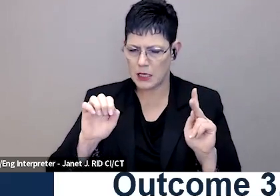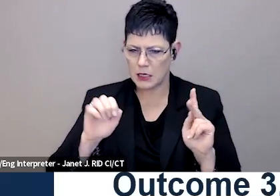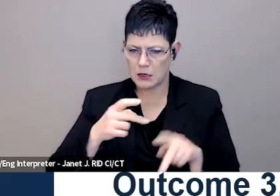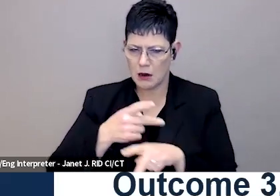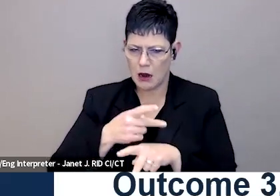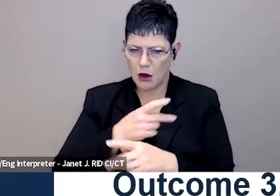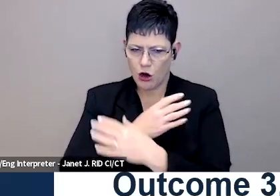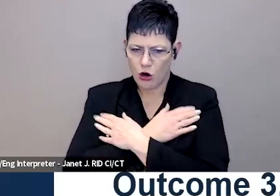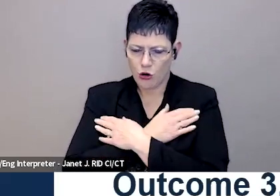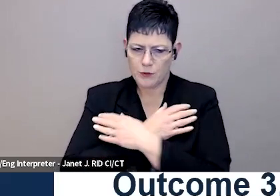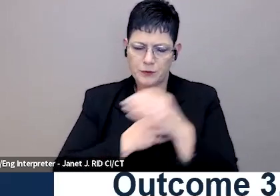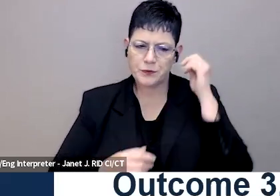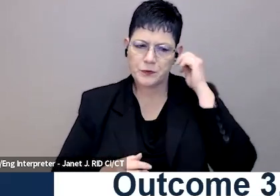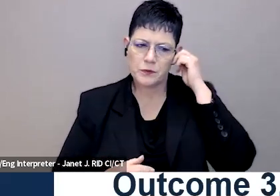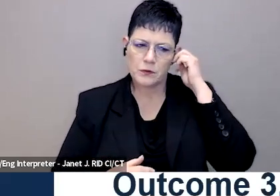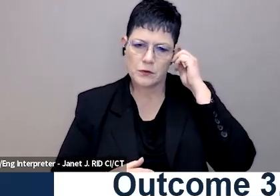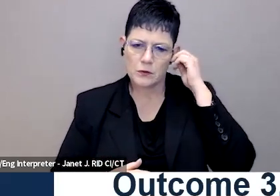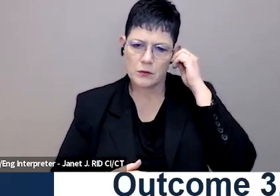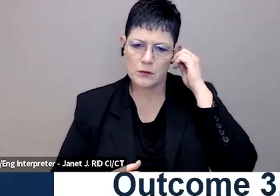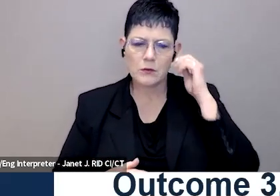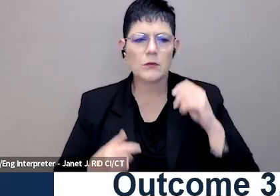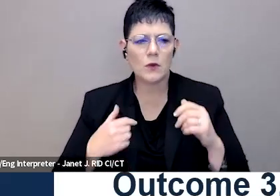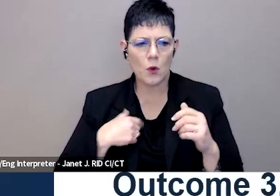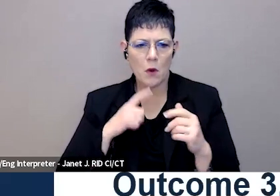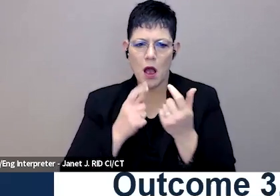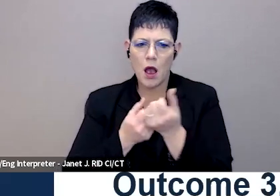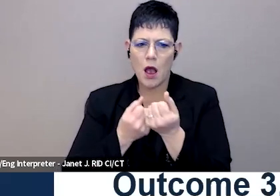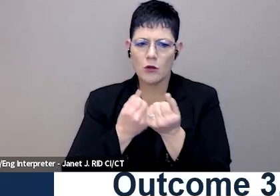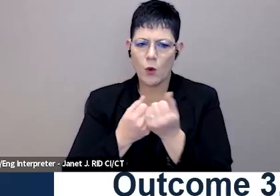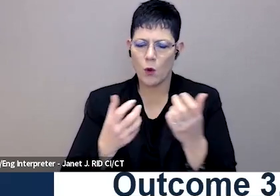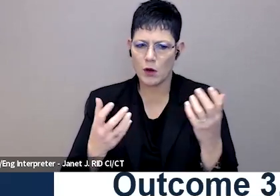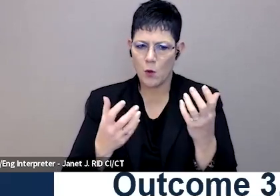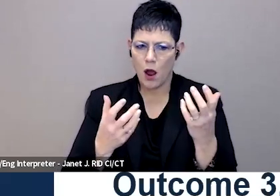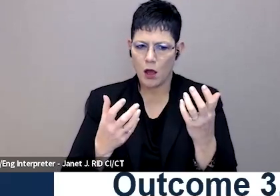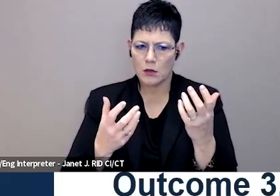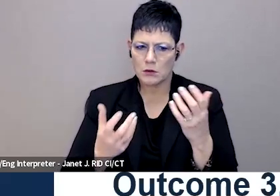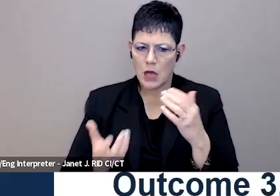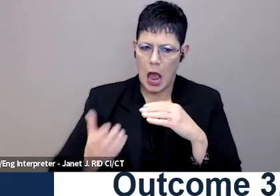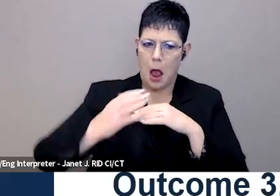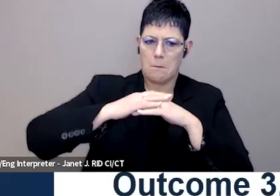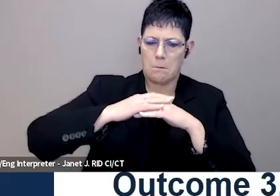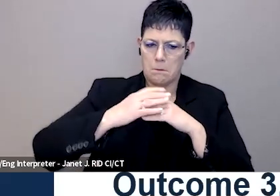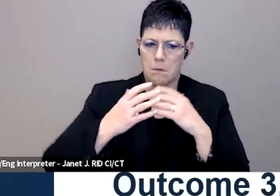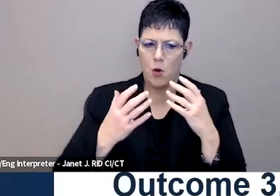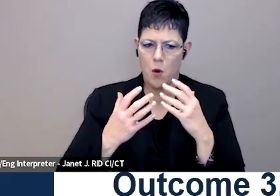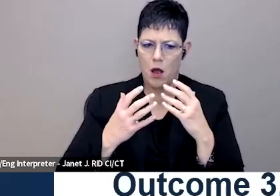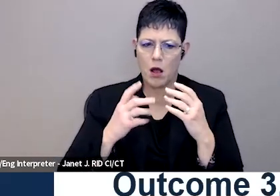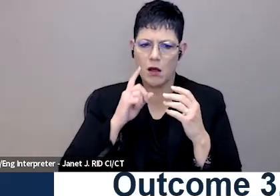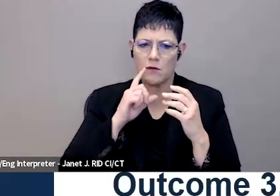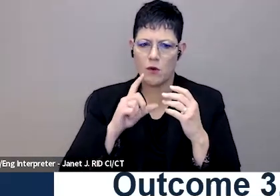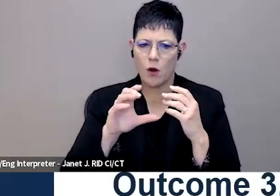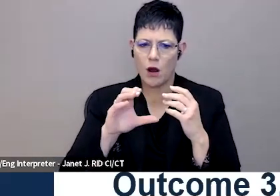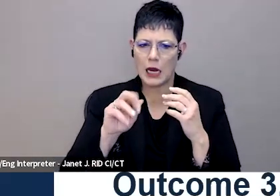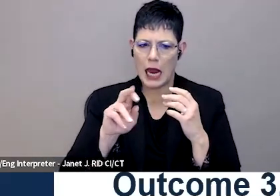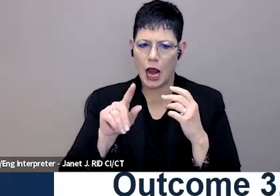We also are supporting expanding the requirement for caregiver